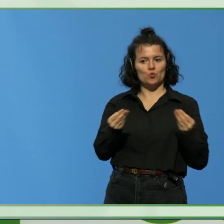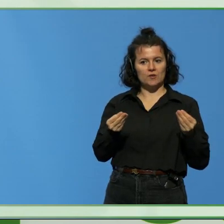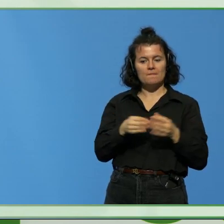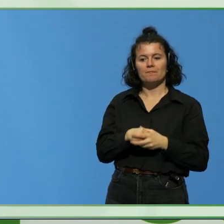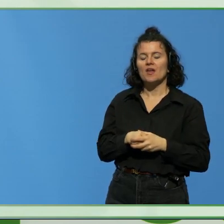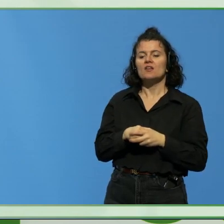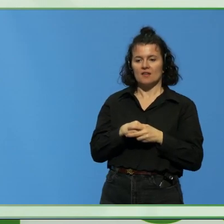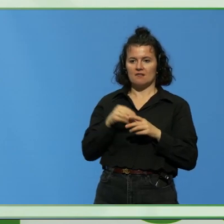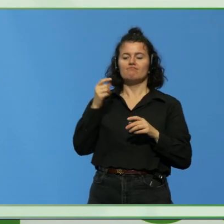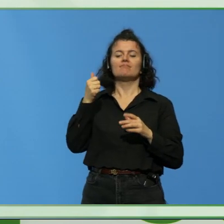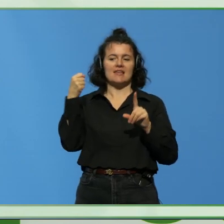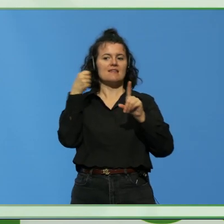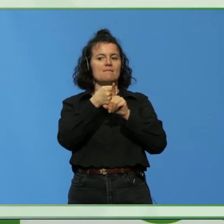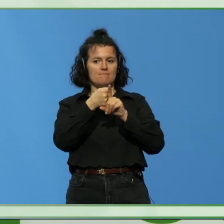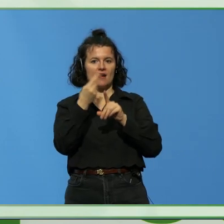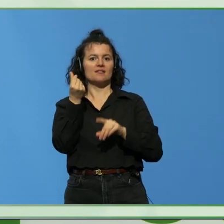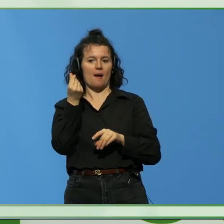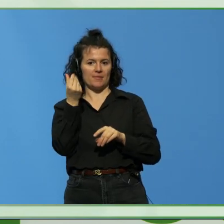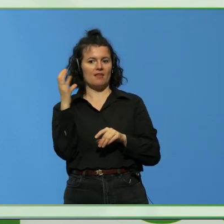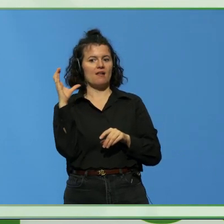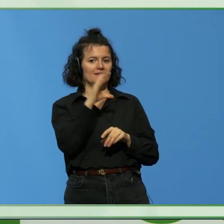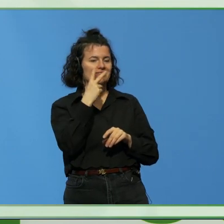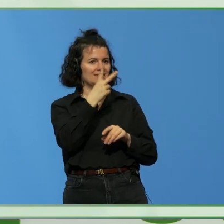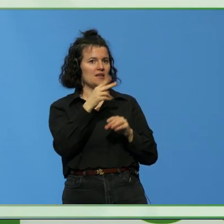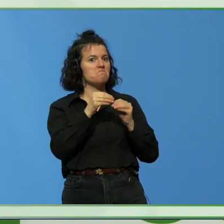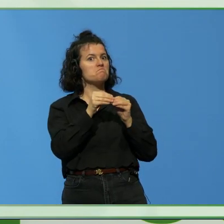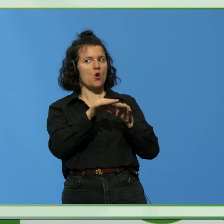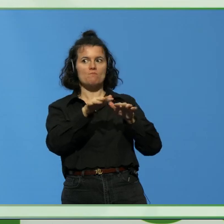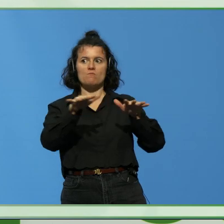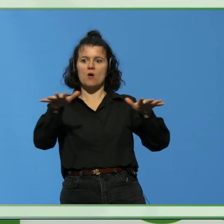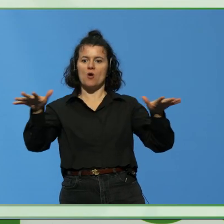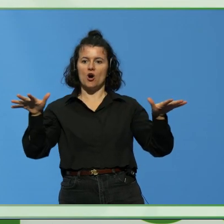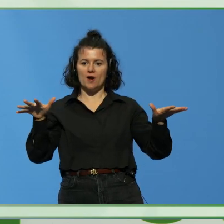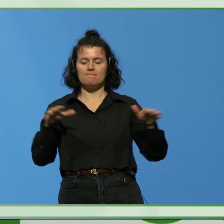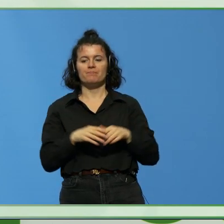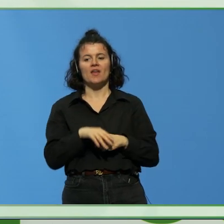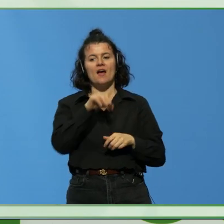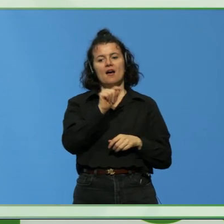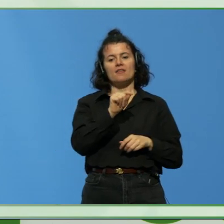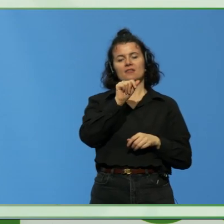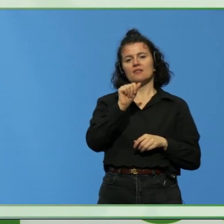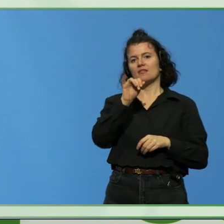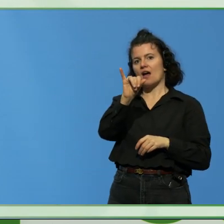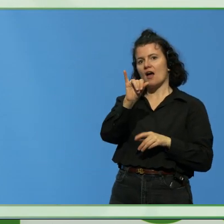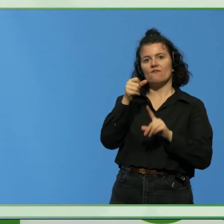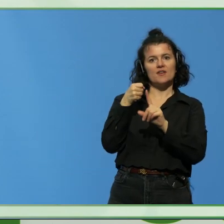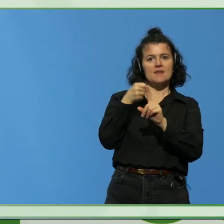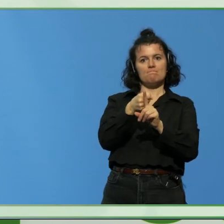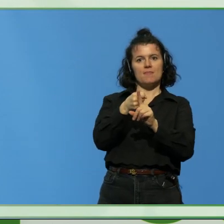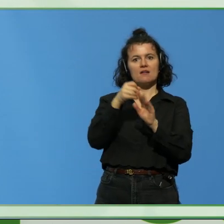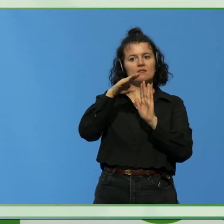momentum. And my agenda within TIE is to bring a TIE for Impact program, which will look